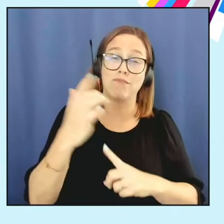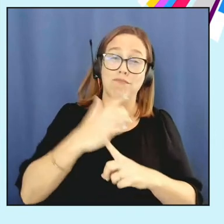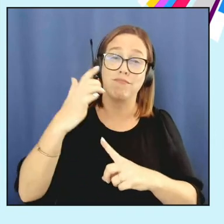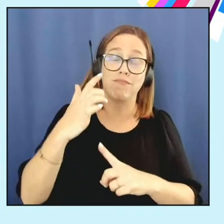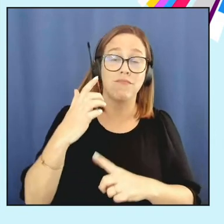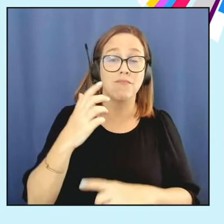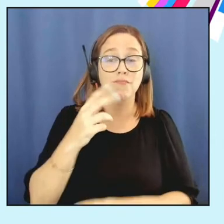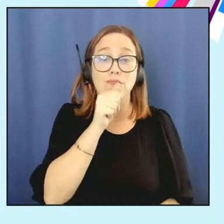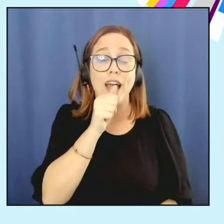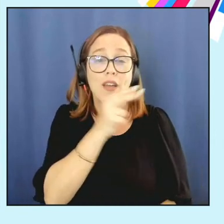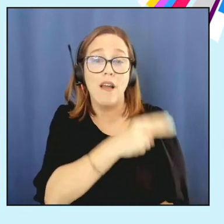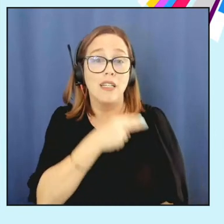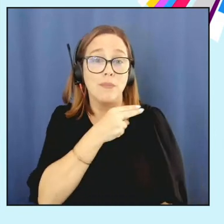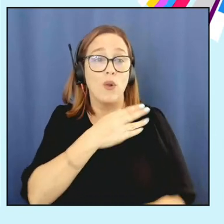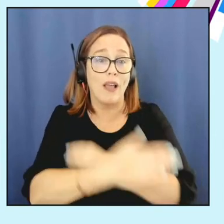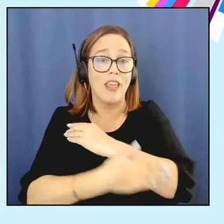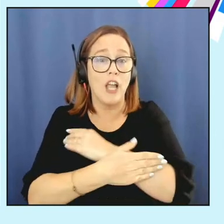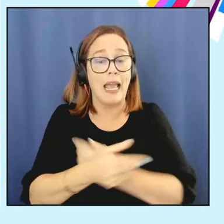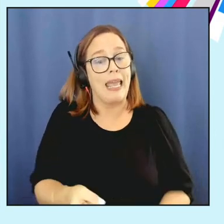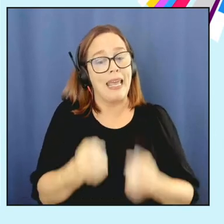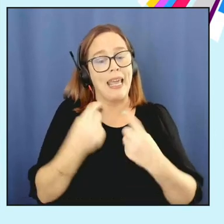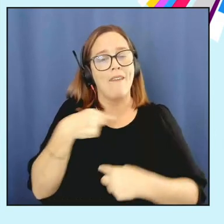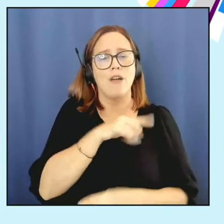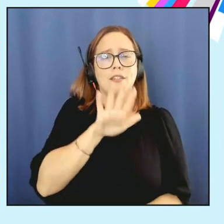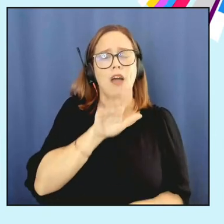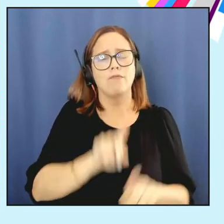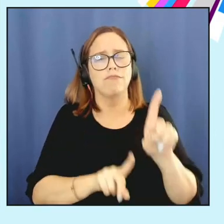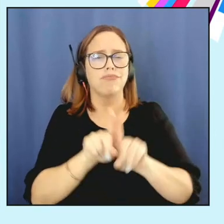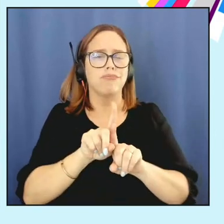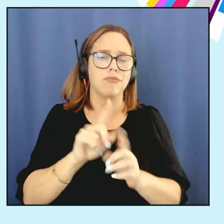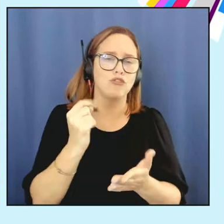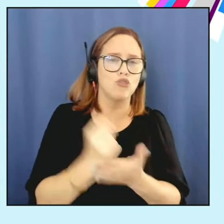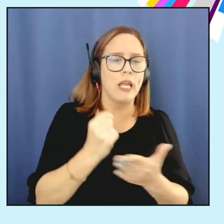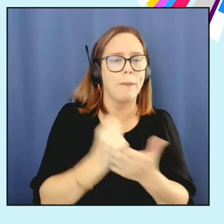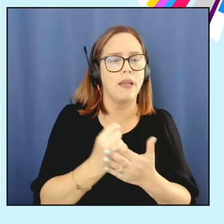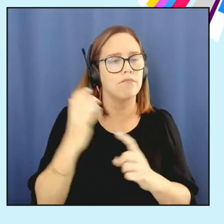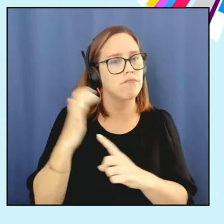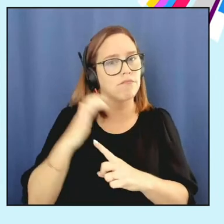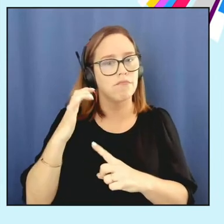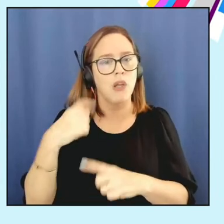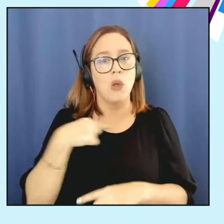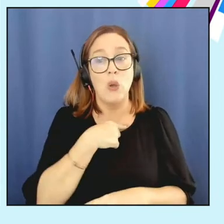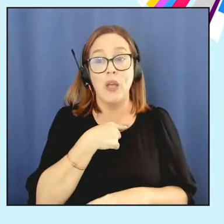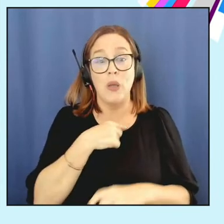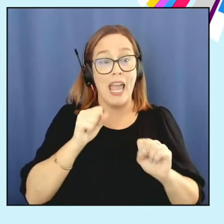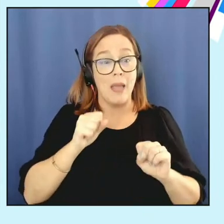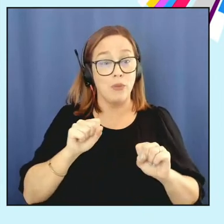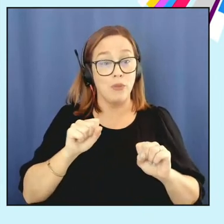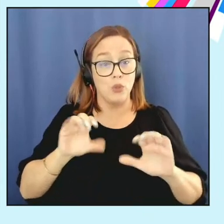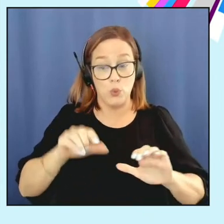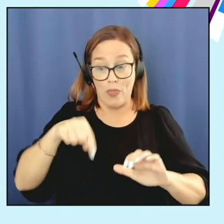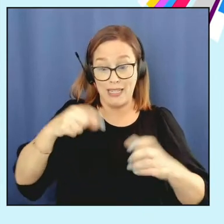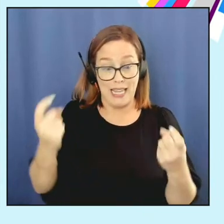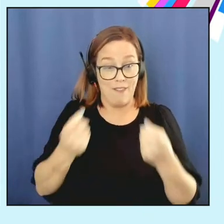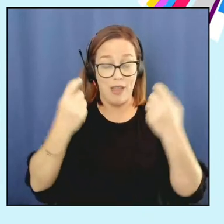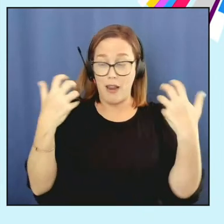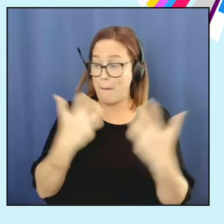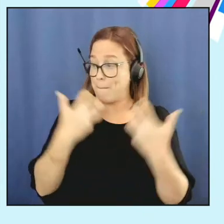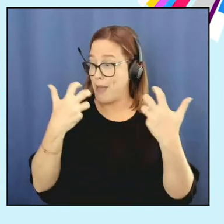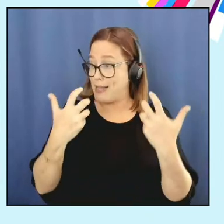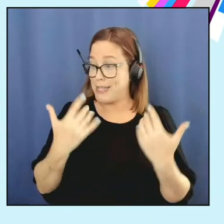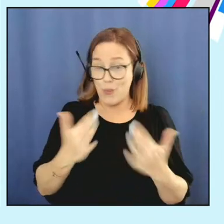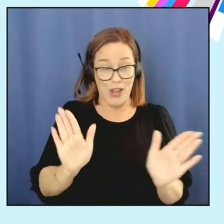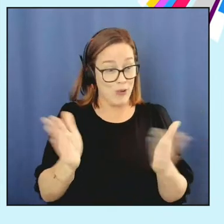got a 5-star treatment, and I was able to finish preparing for this event in an amazing waiting room with nice, fresh coffee,